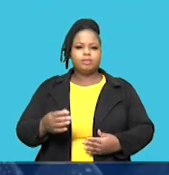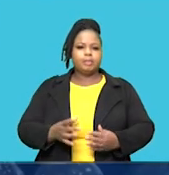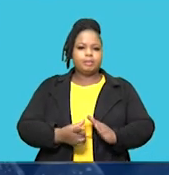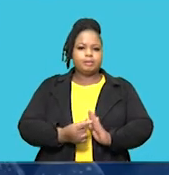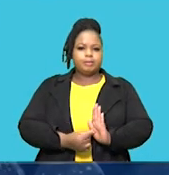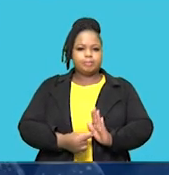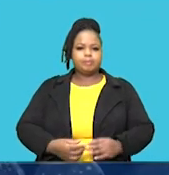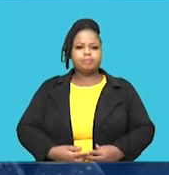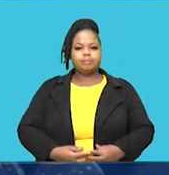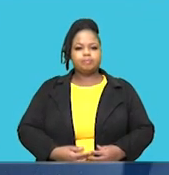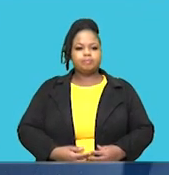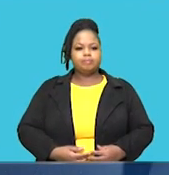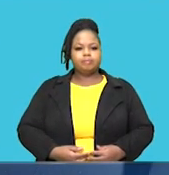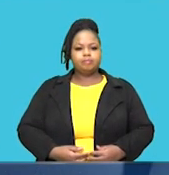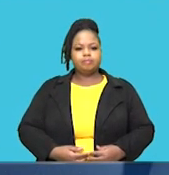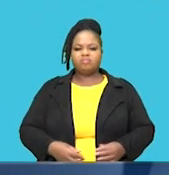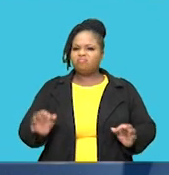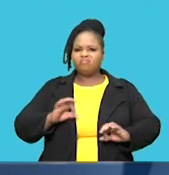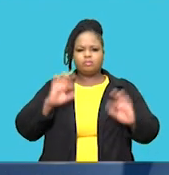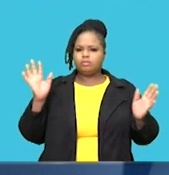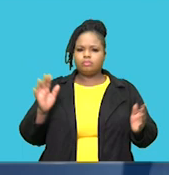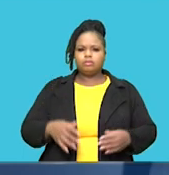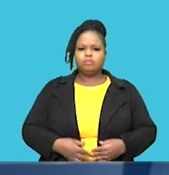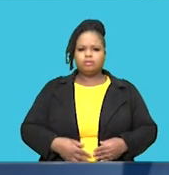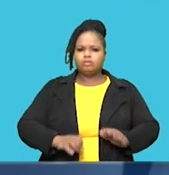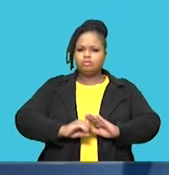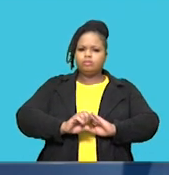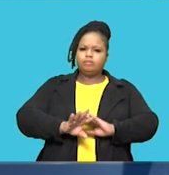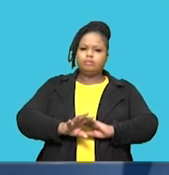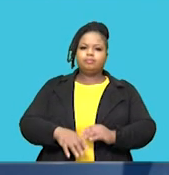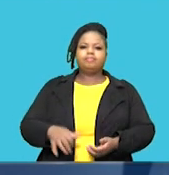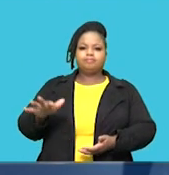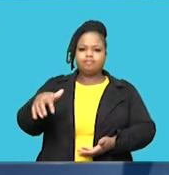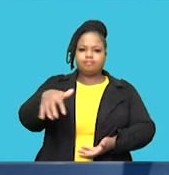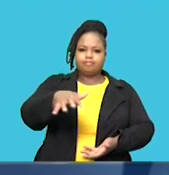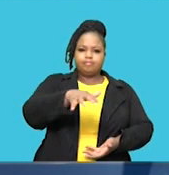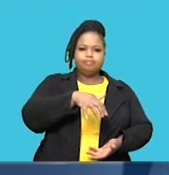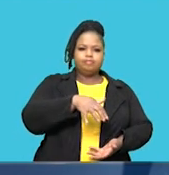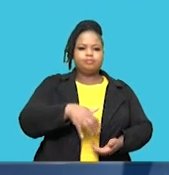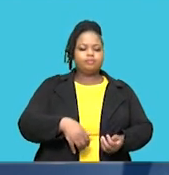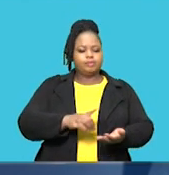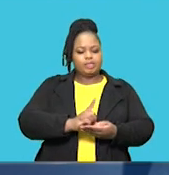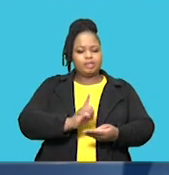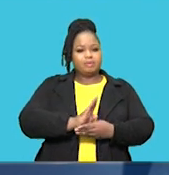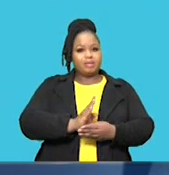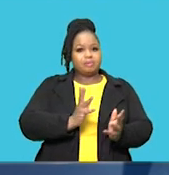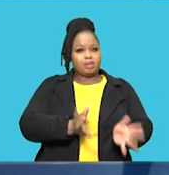date. It's quite clear there's no need for us to advertise. We must just recruit from this